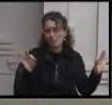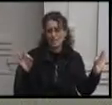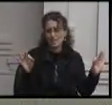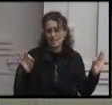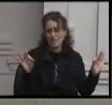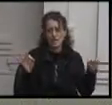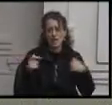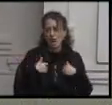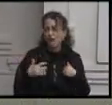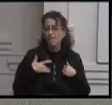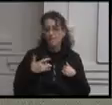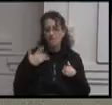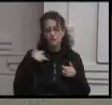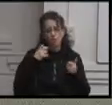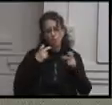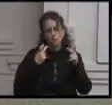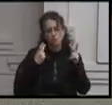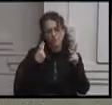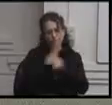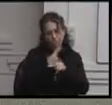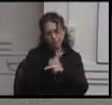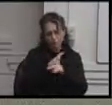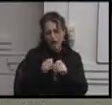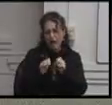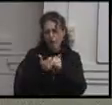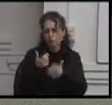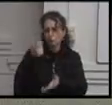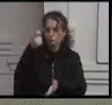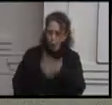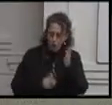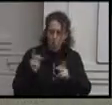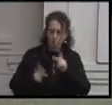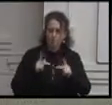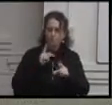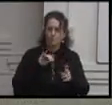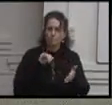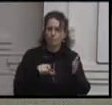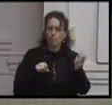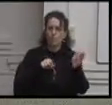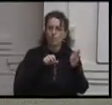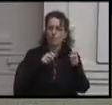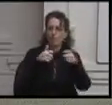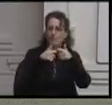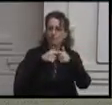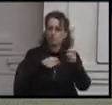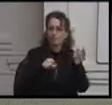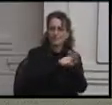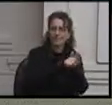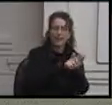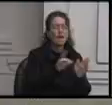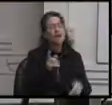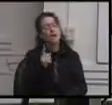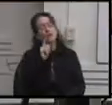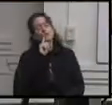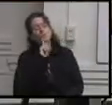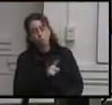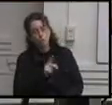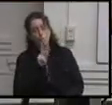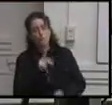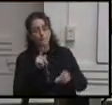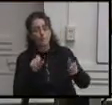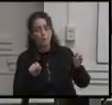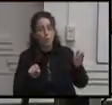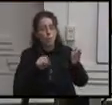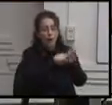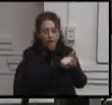point to get paid for those charges. Is that fair to say? This is true directly. People who plug in are not paying